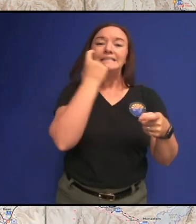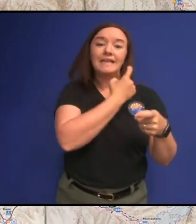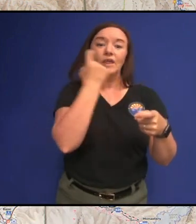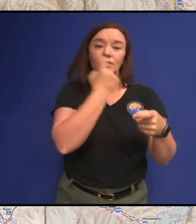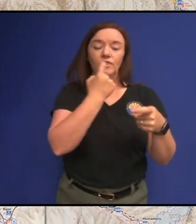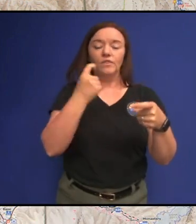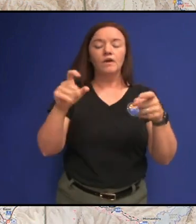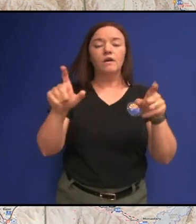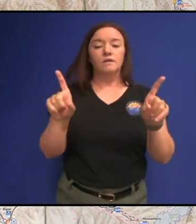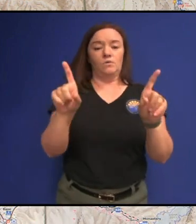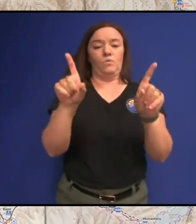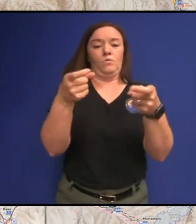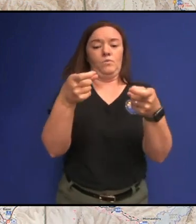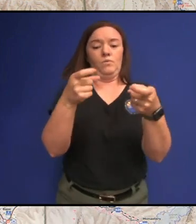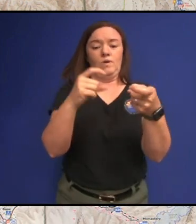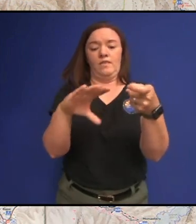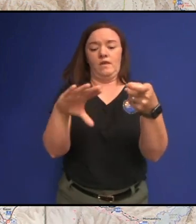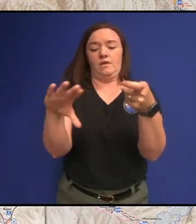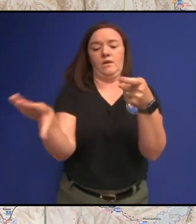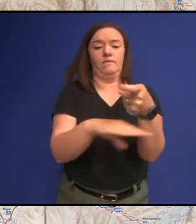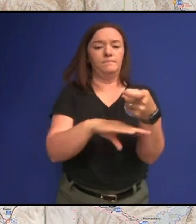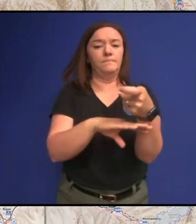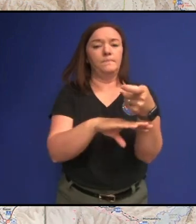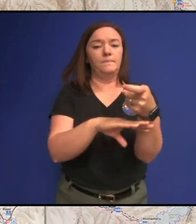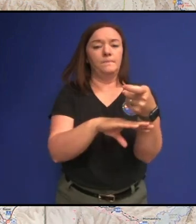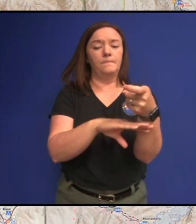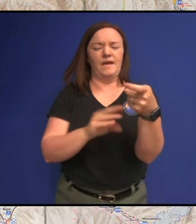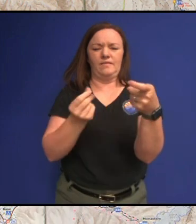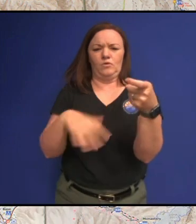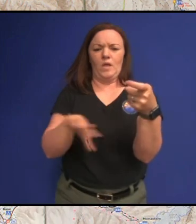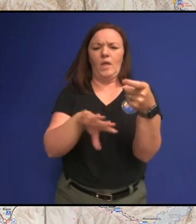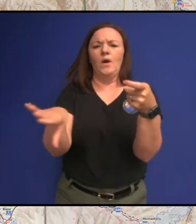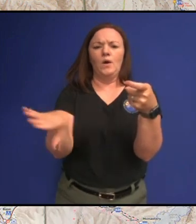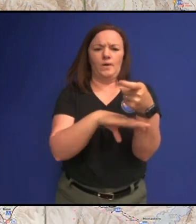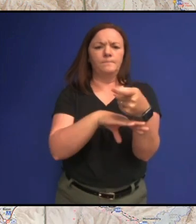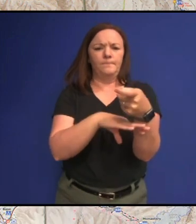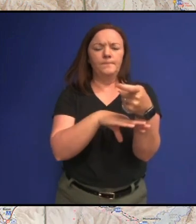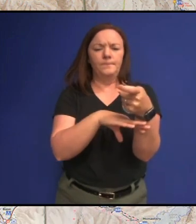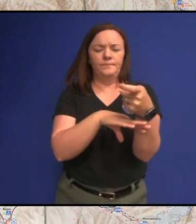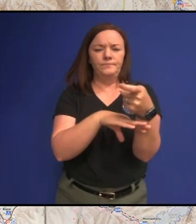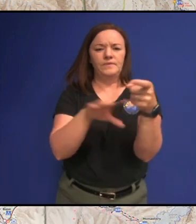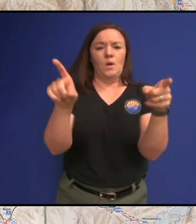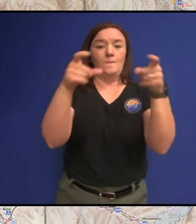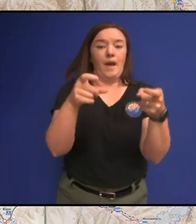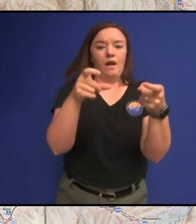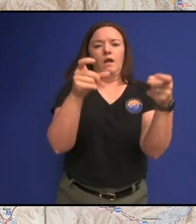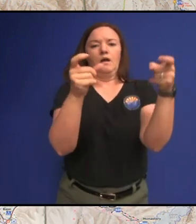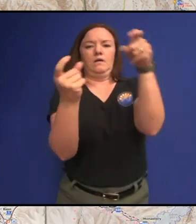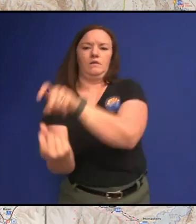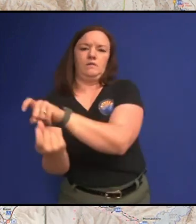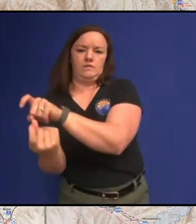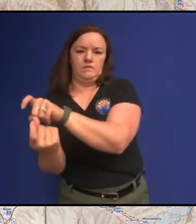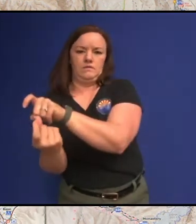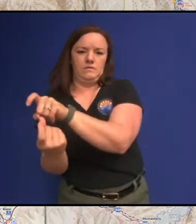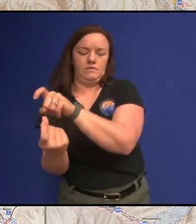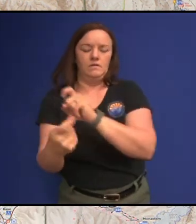so it grabs that and then it cuts the tree off at ground level. Well, if it hits a rock or something, it can produce a